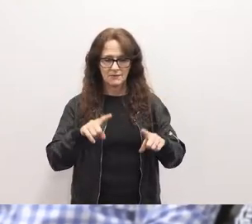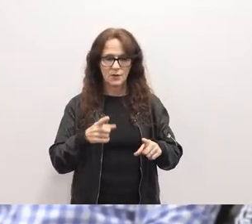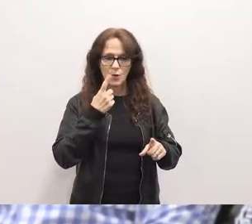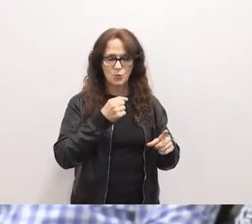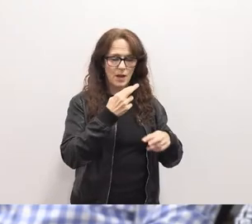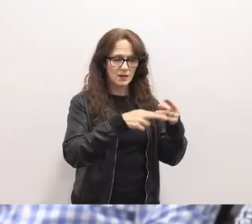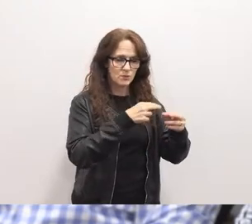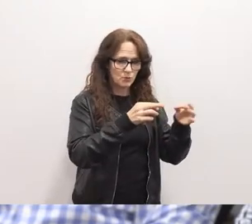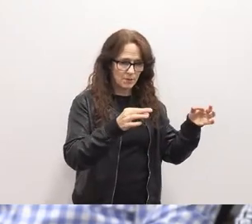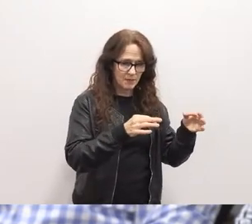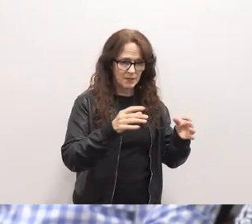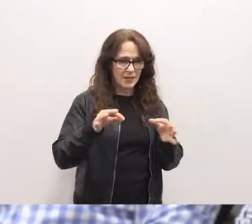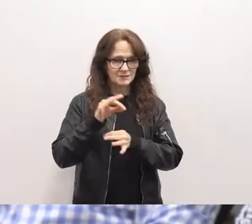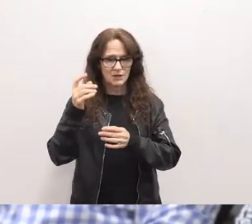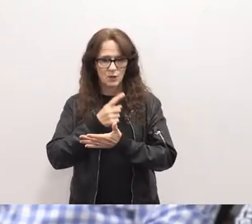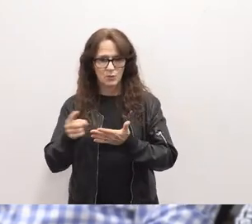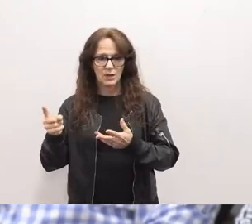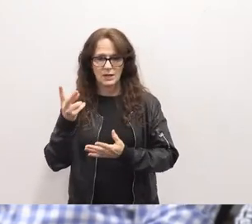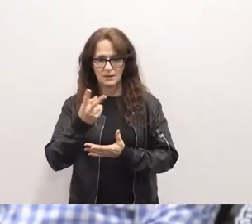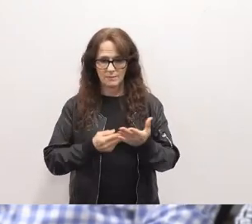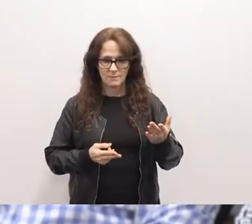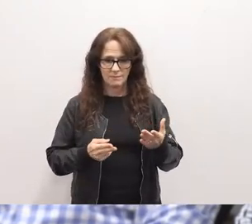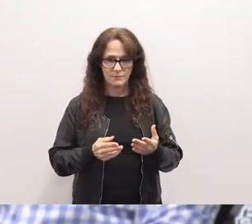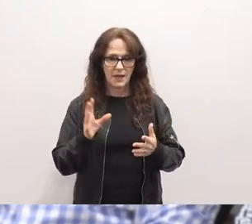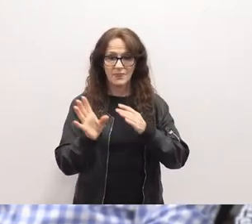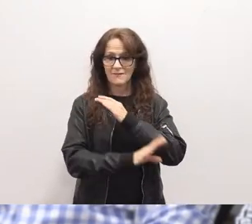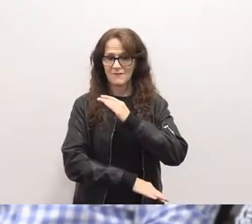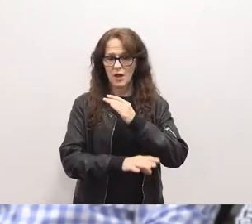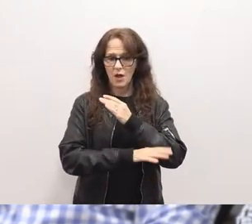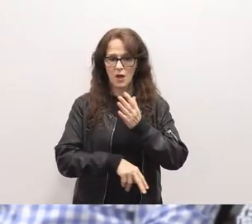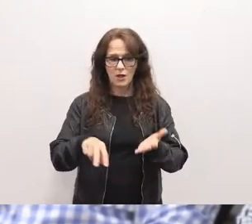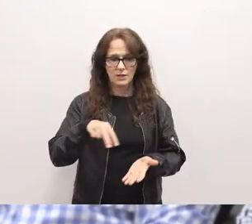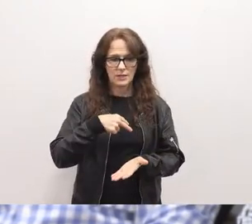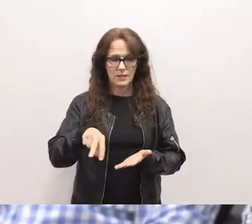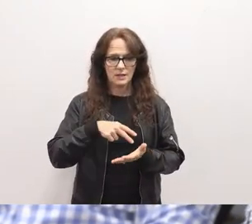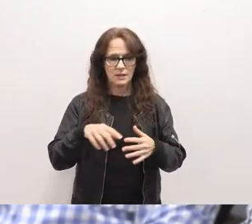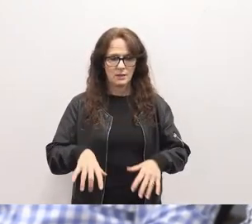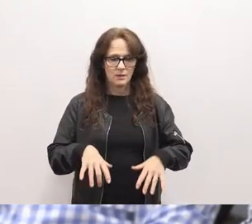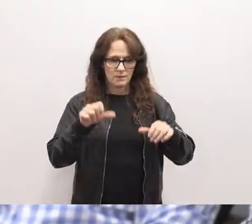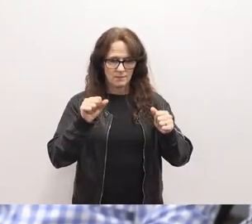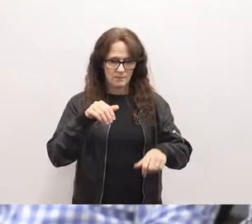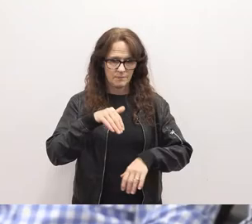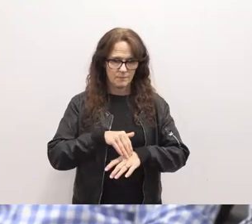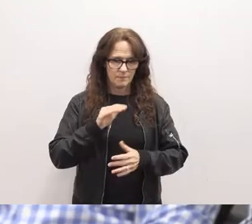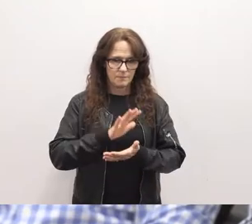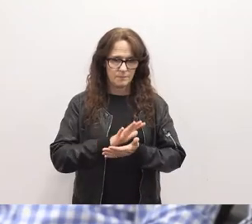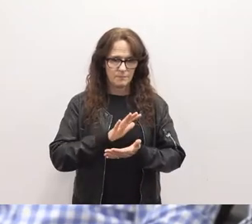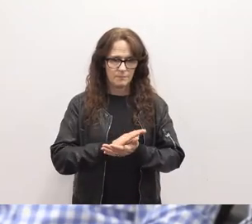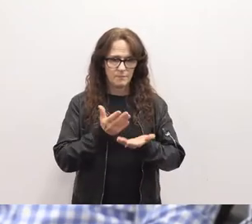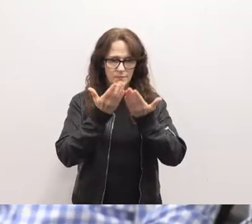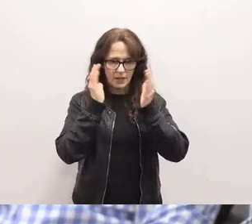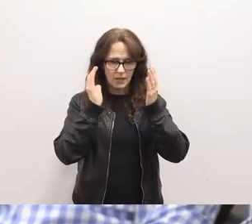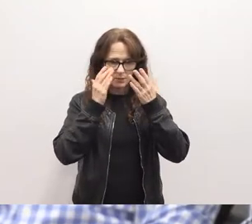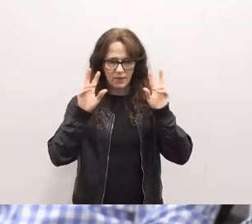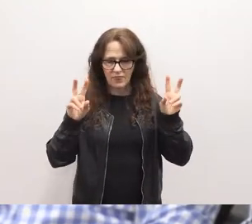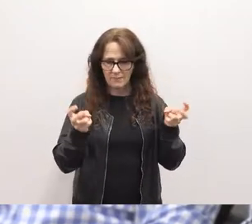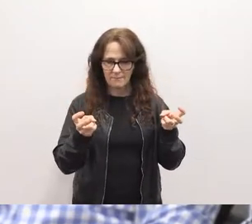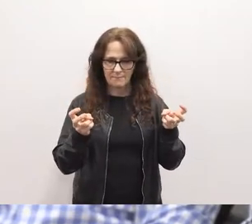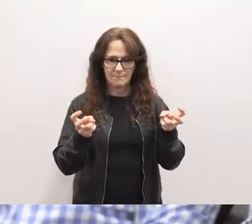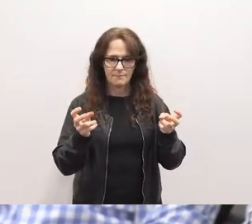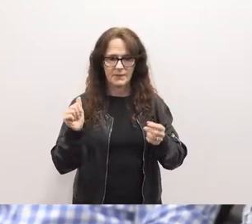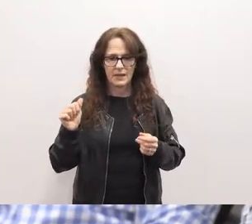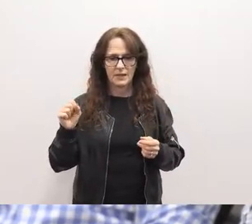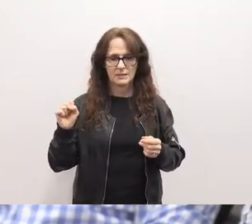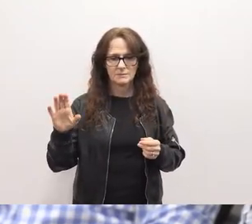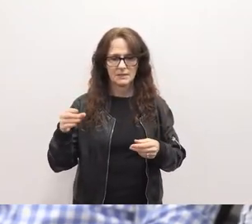Week. Other upcoming events include our fall dance. Fall dance will be hosted at our school, which is Halloween themed. ASB